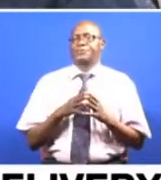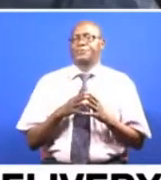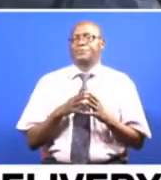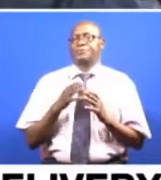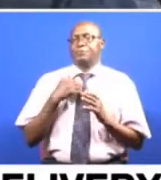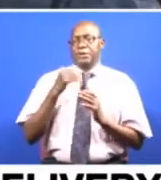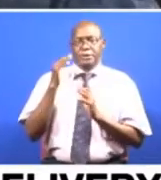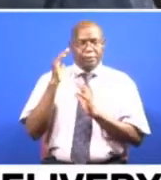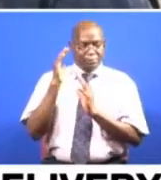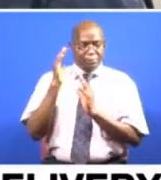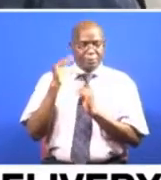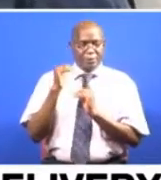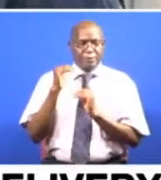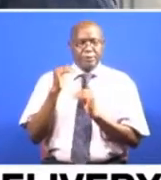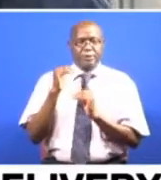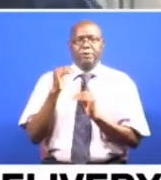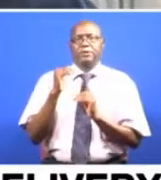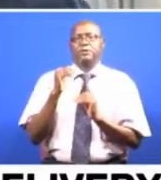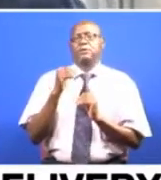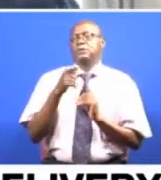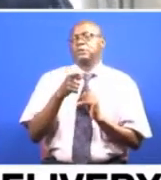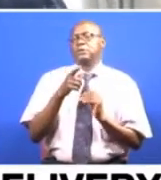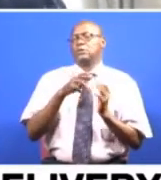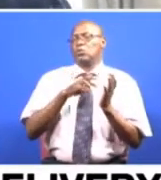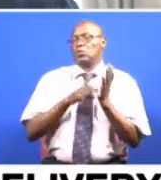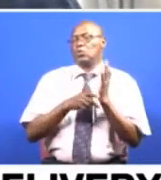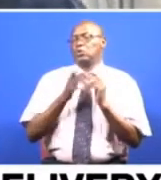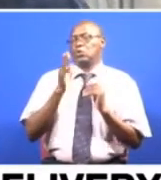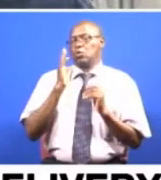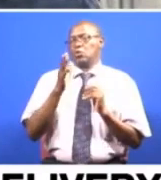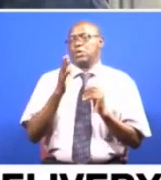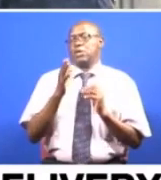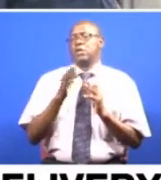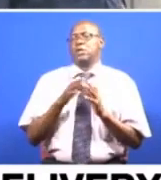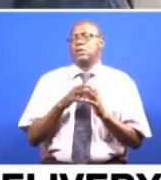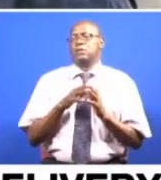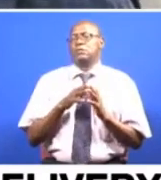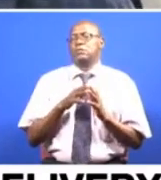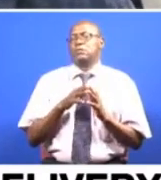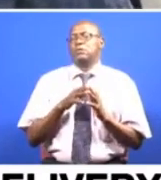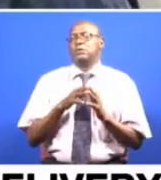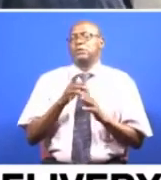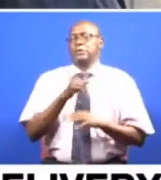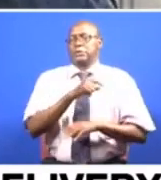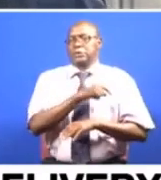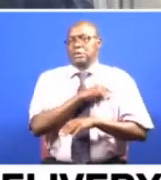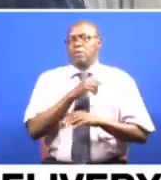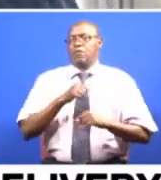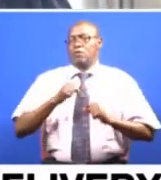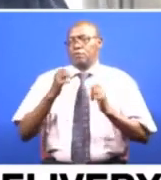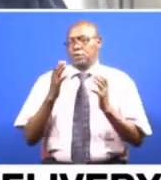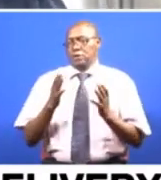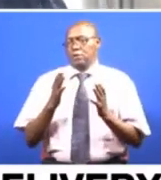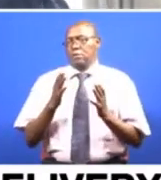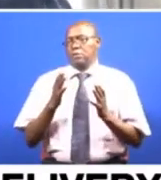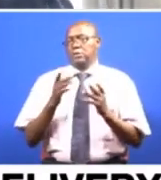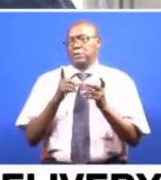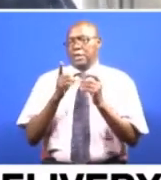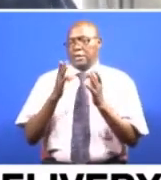expect that these contracts will be cascaded to the chief officers and